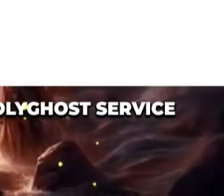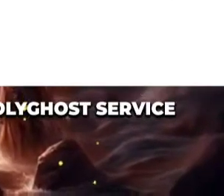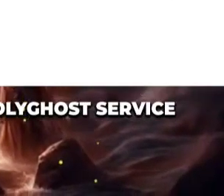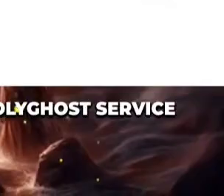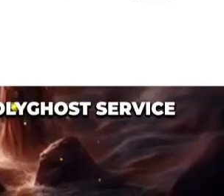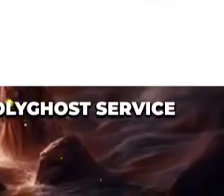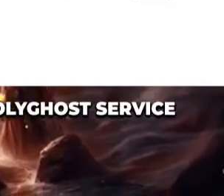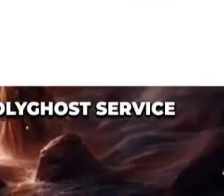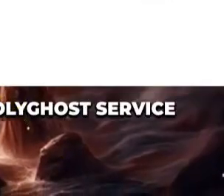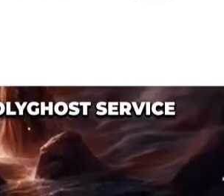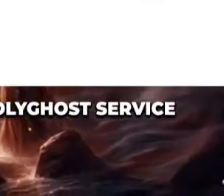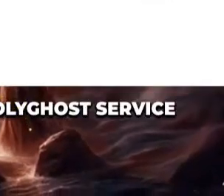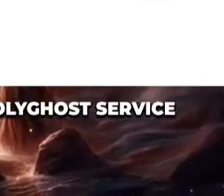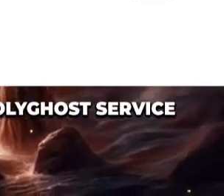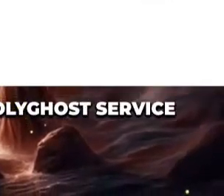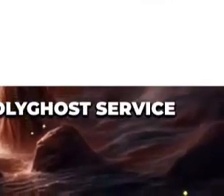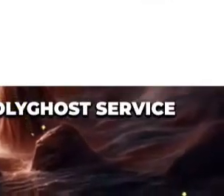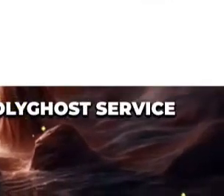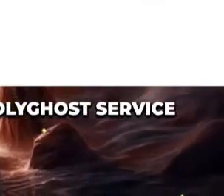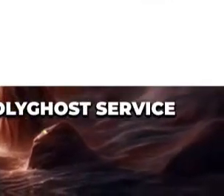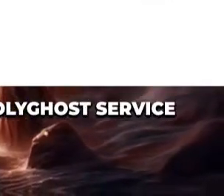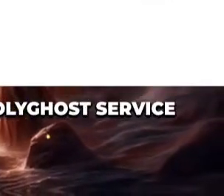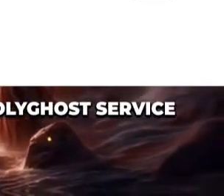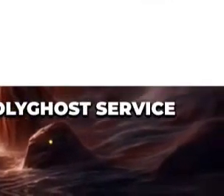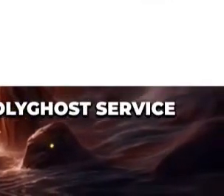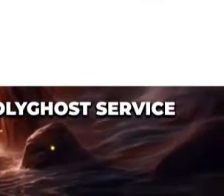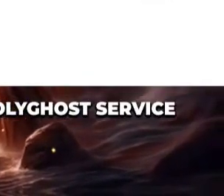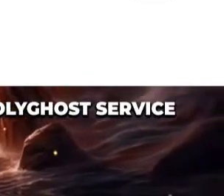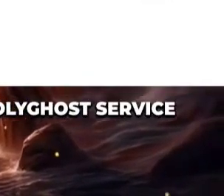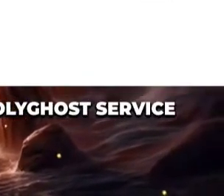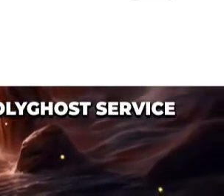your sin, you can't prosper.